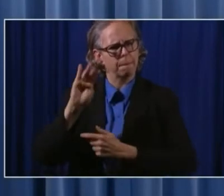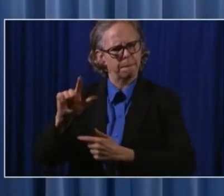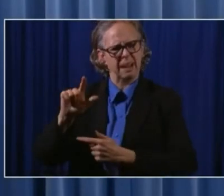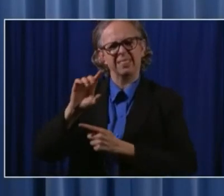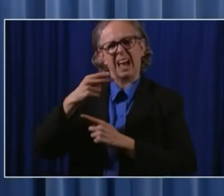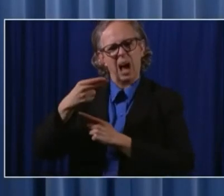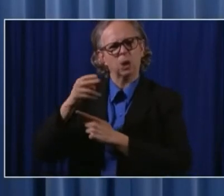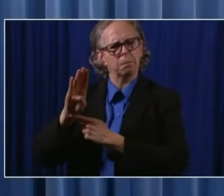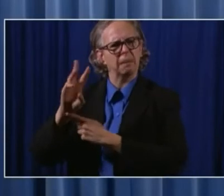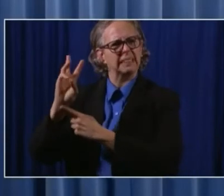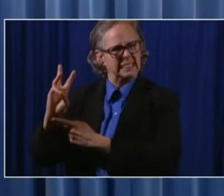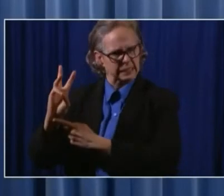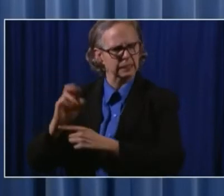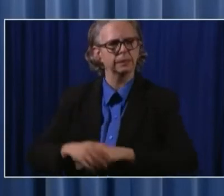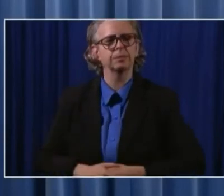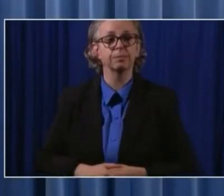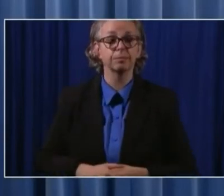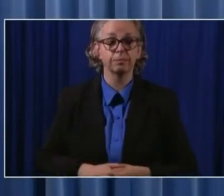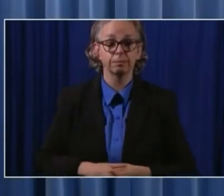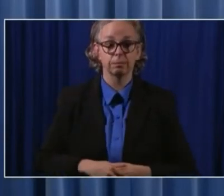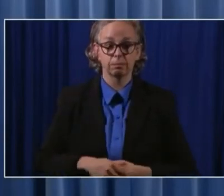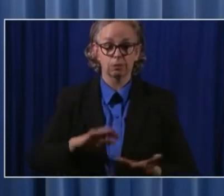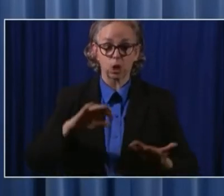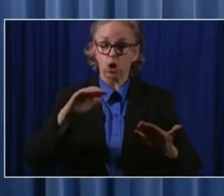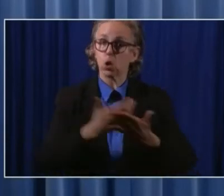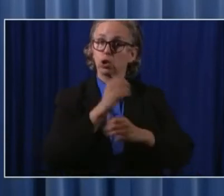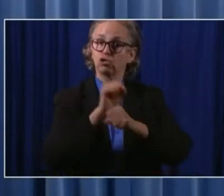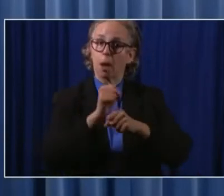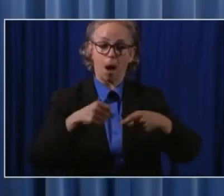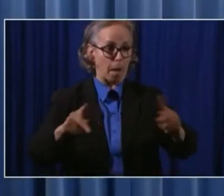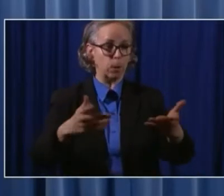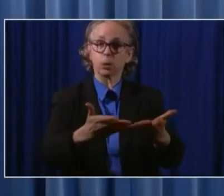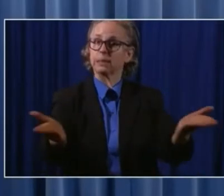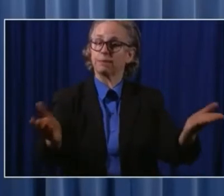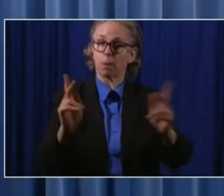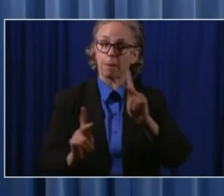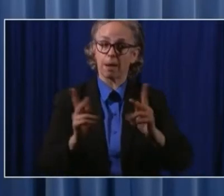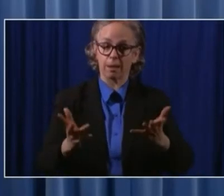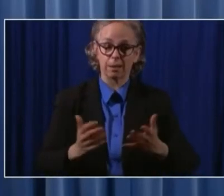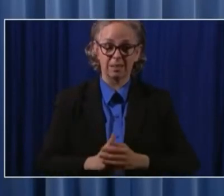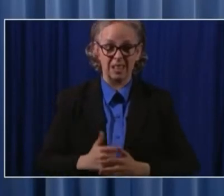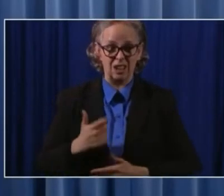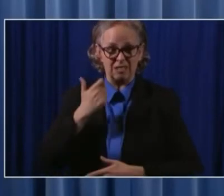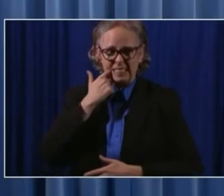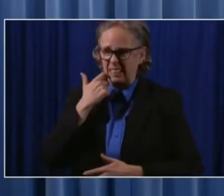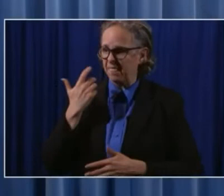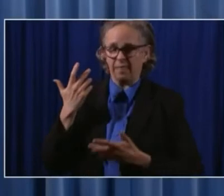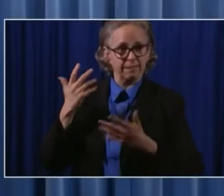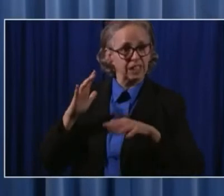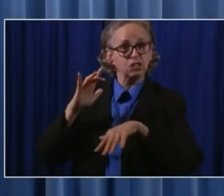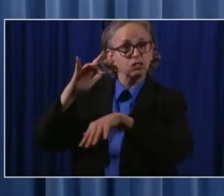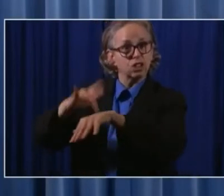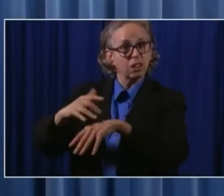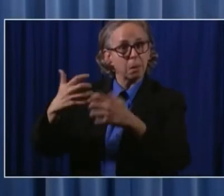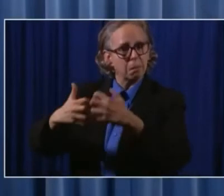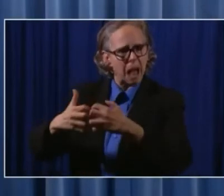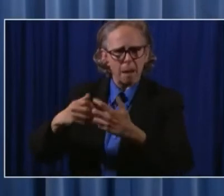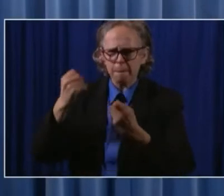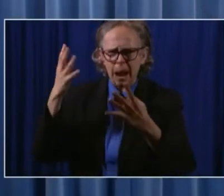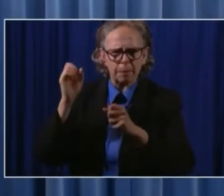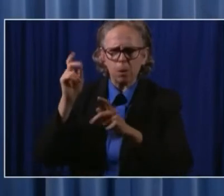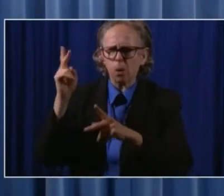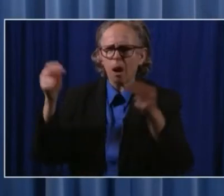the jobs. We had the opportunity to visit one of the plants, saw some of the workers. When you look at the numbers, a